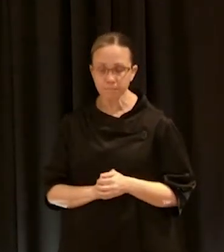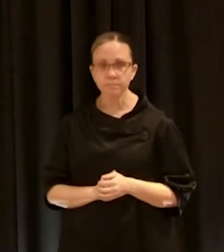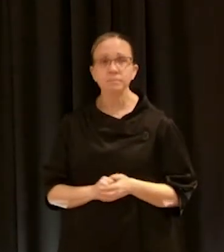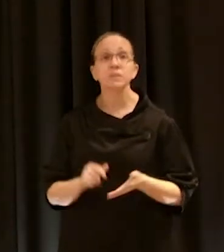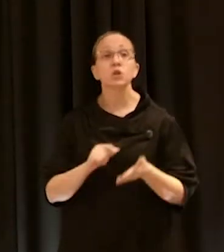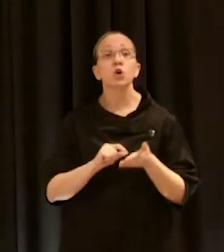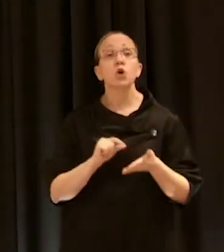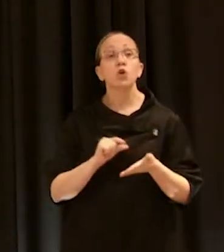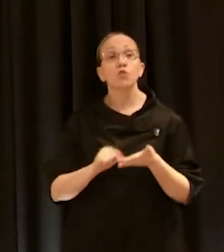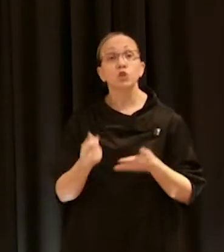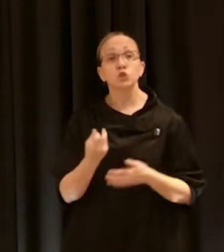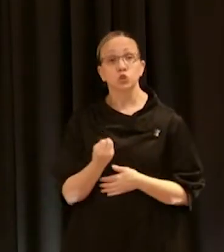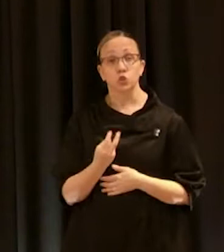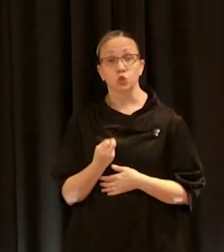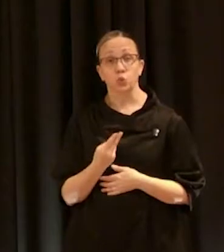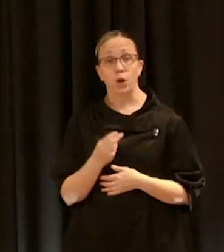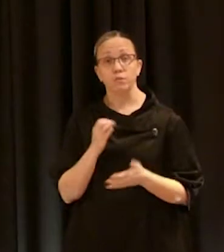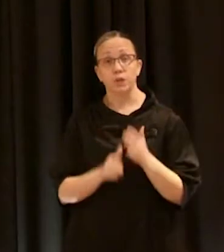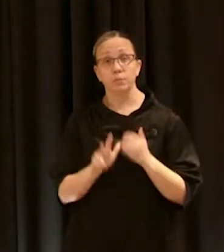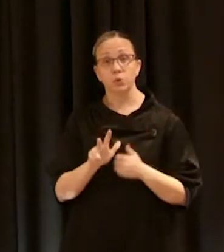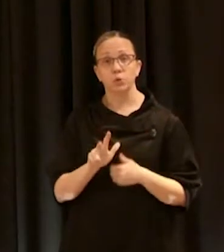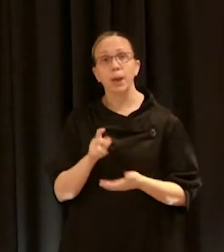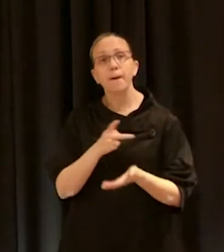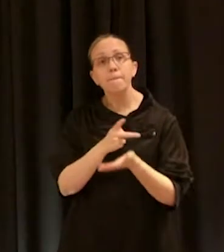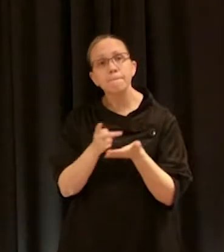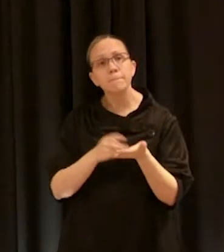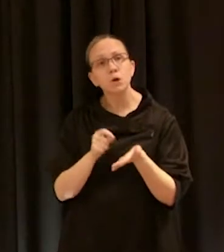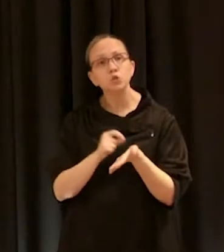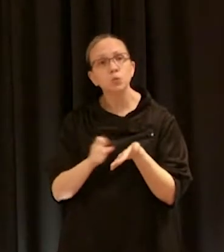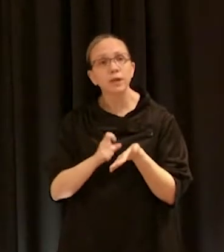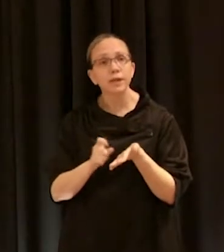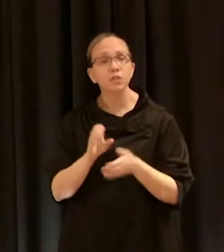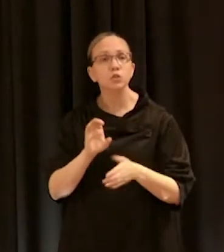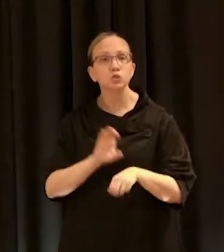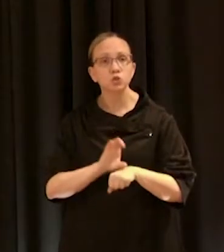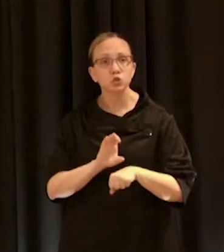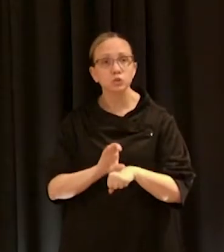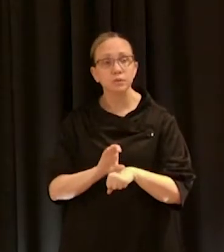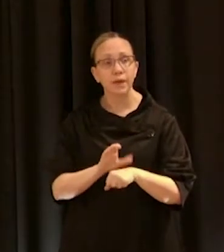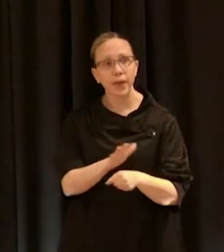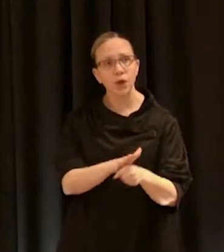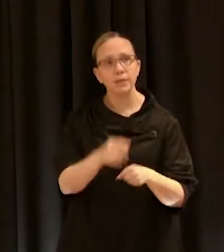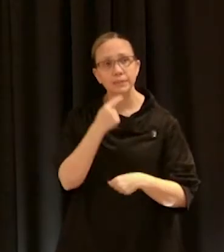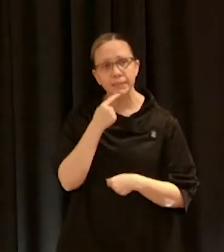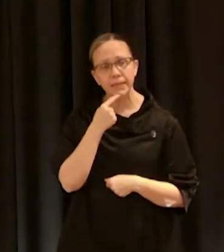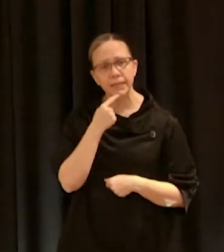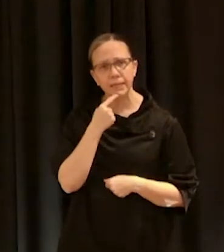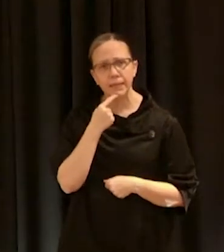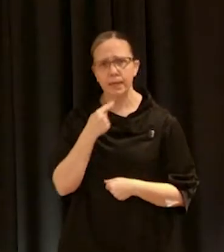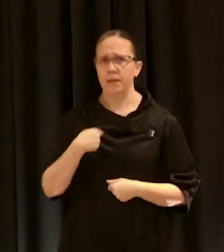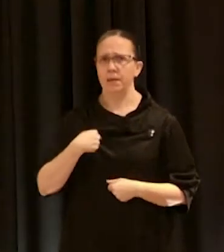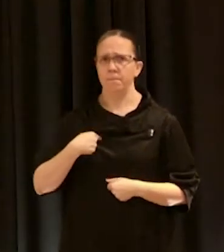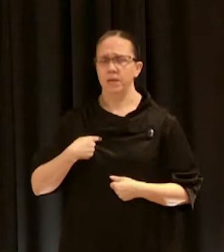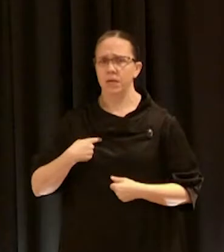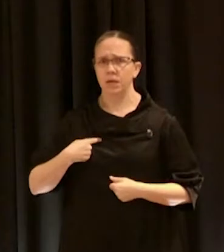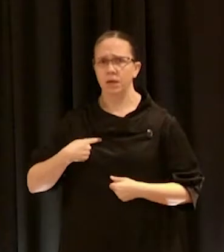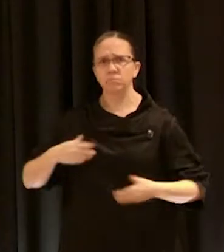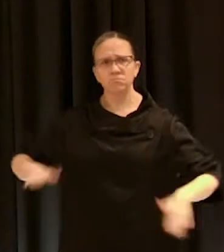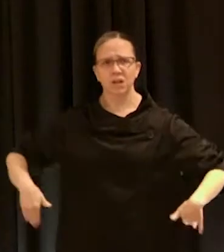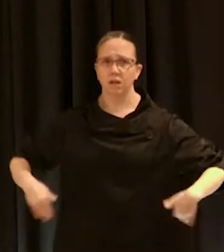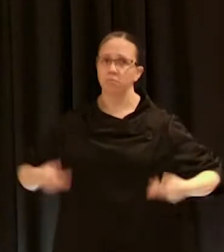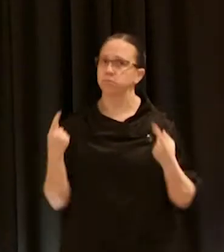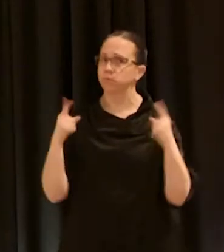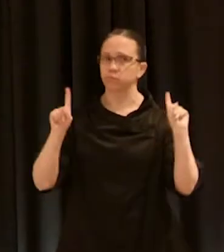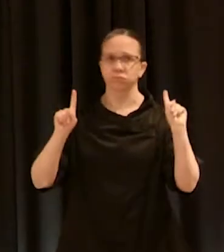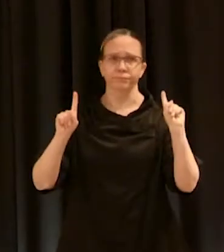Verse number 12 of Philippians chapter 3, Paul writing to the church of Philippi, he said, not as though I had already